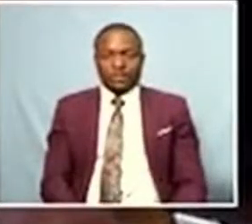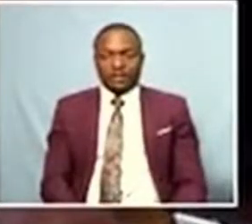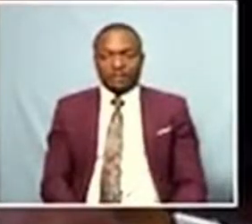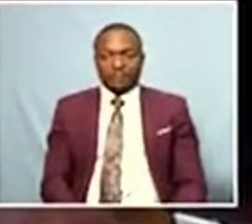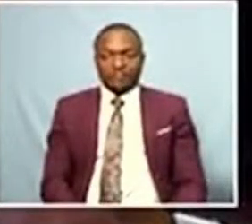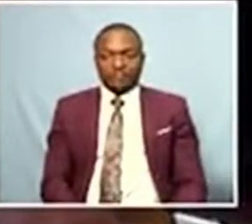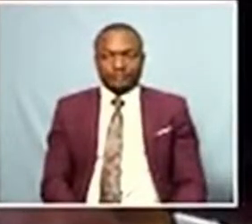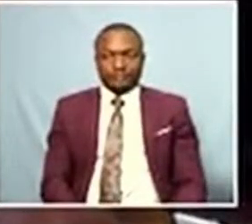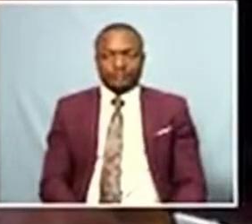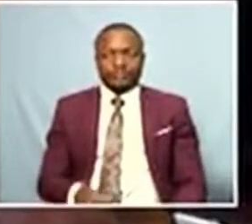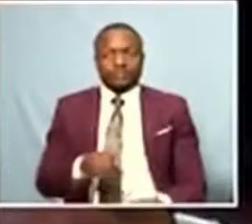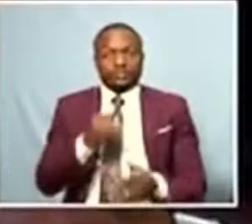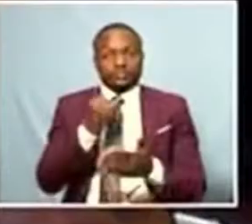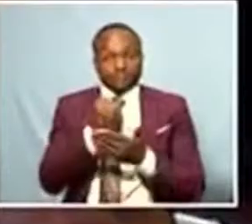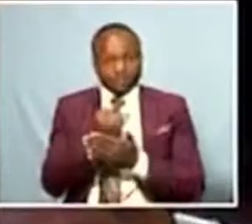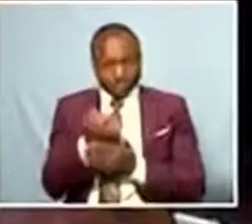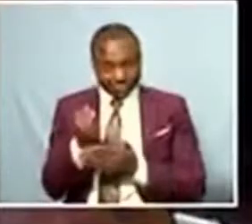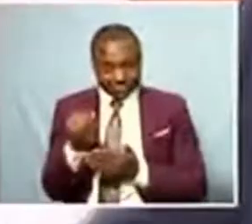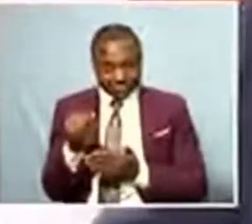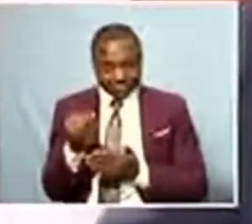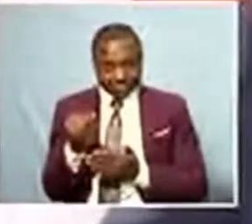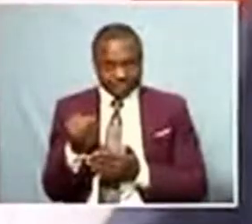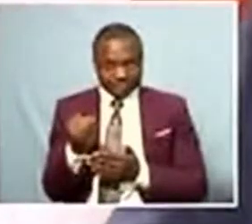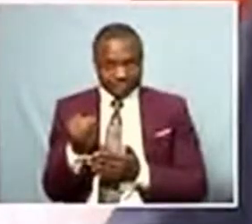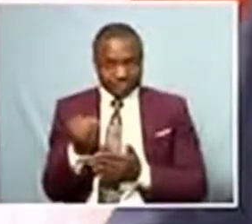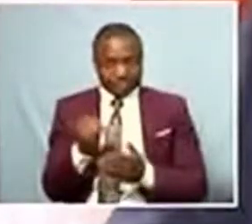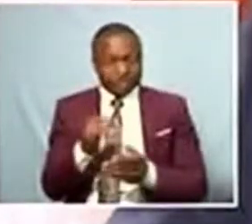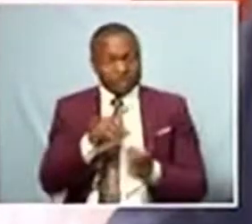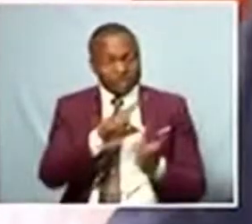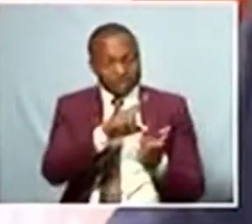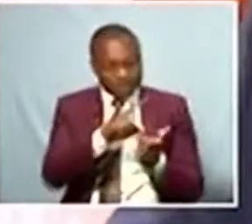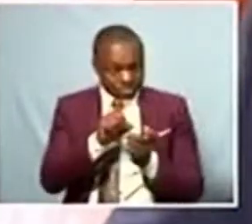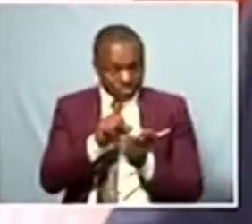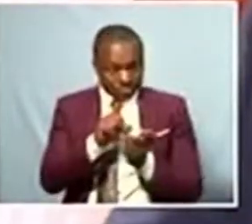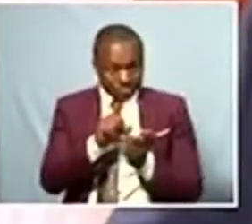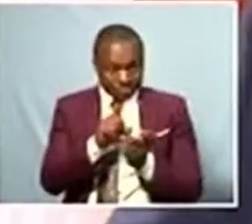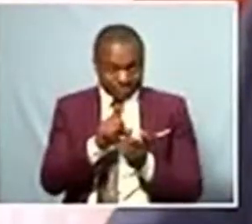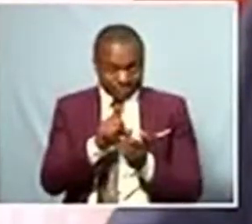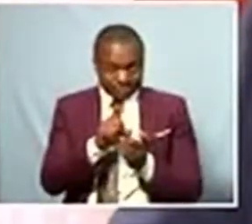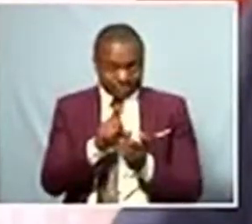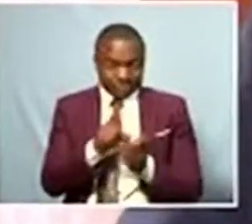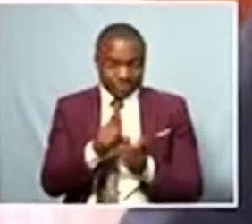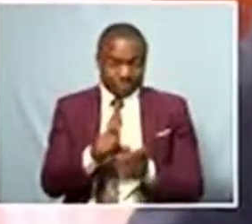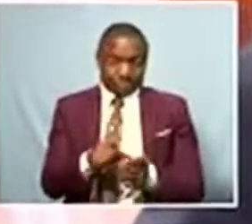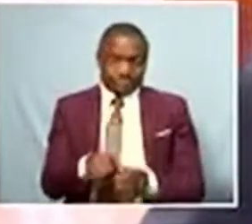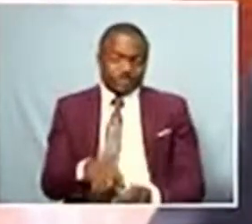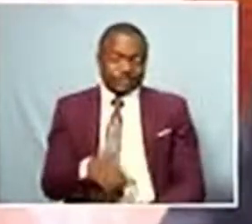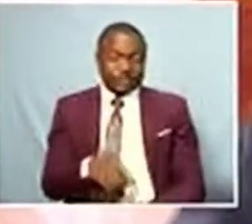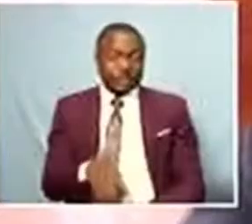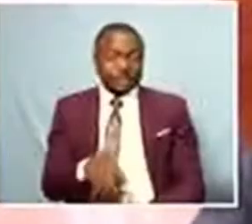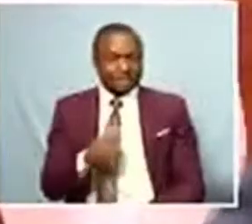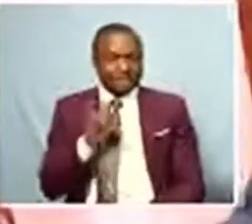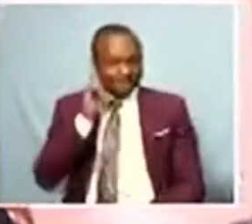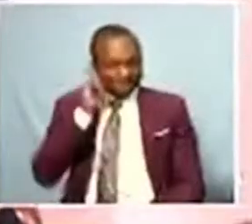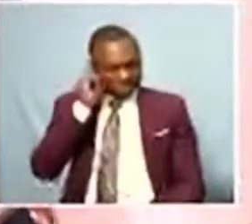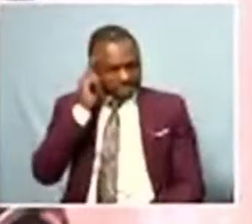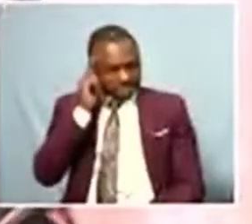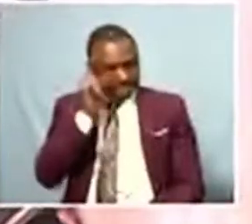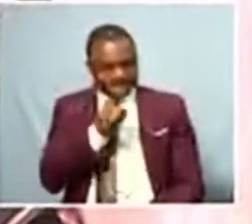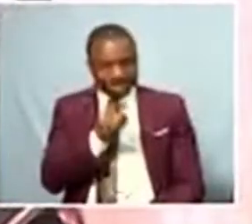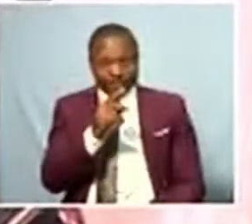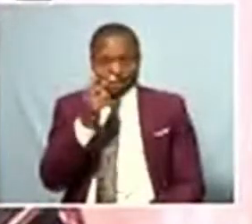On the issue of reciprocity, I think that comes in when the